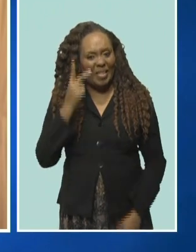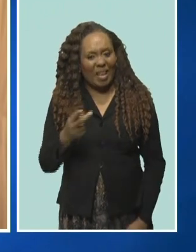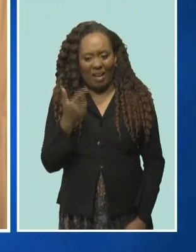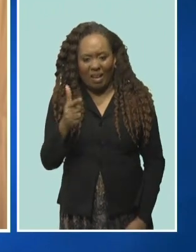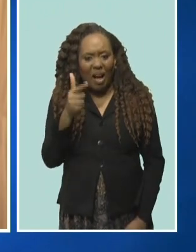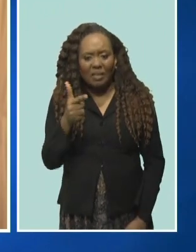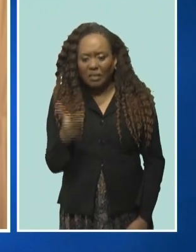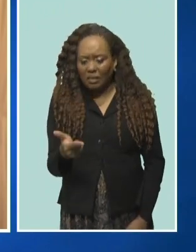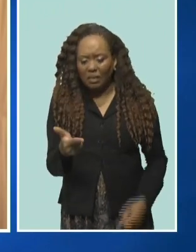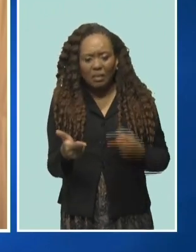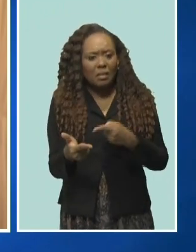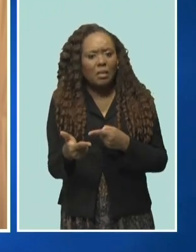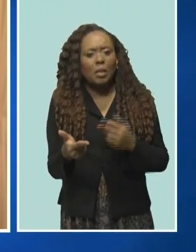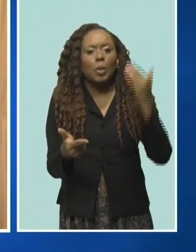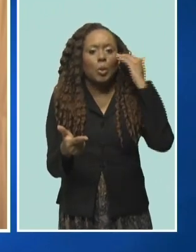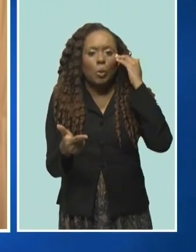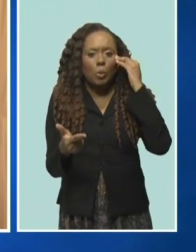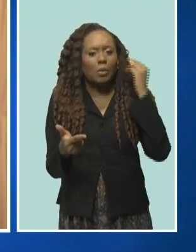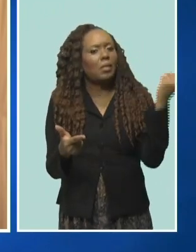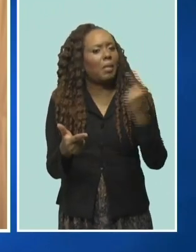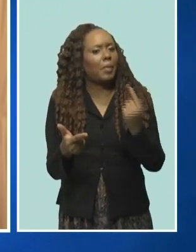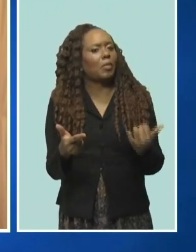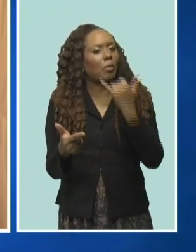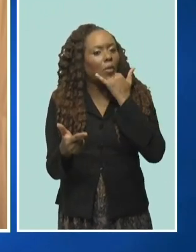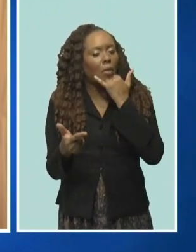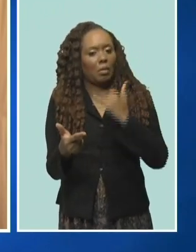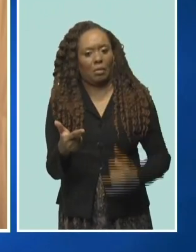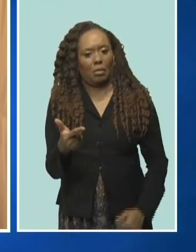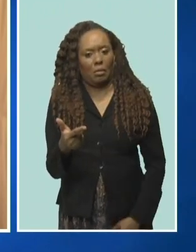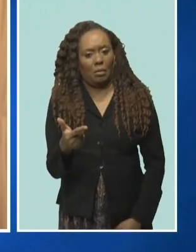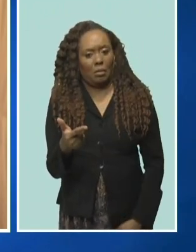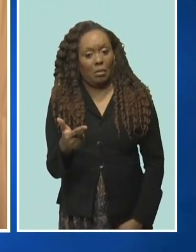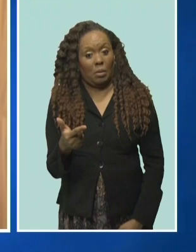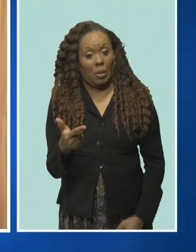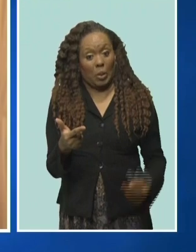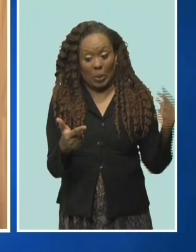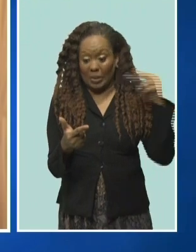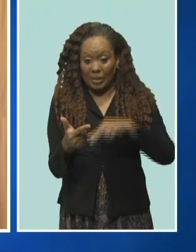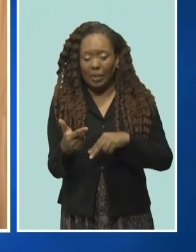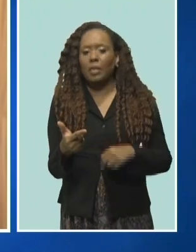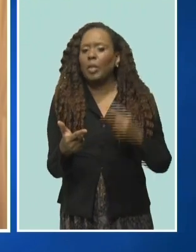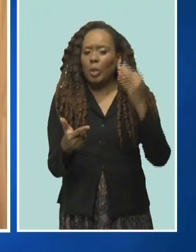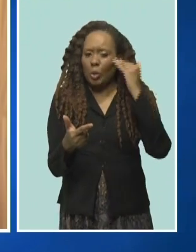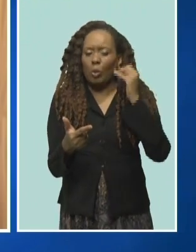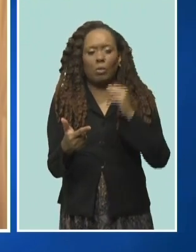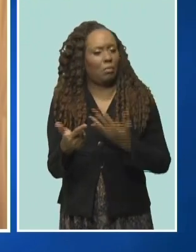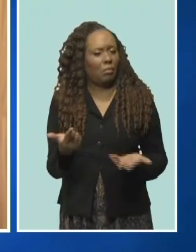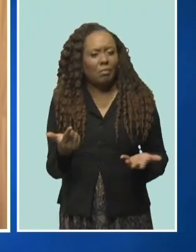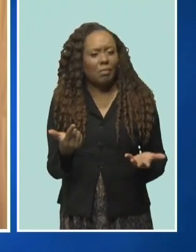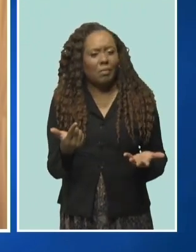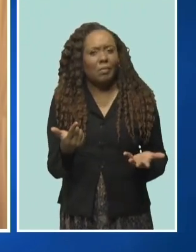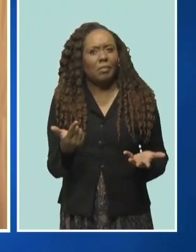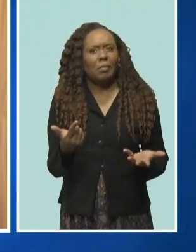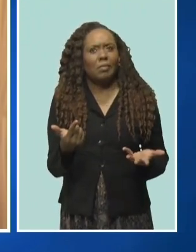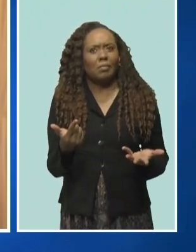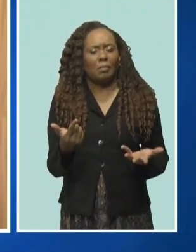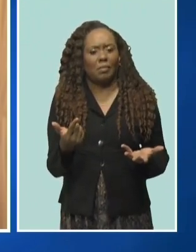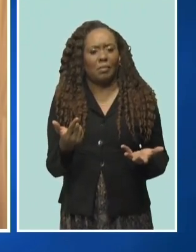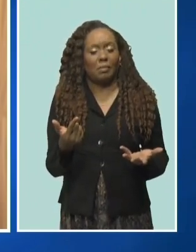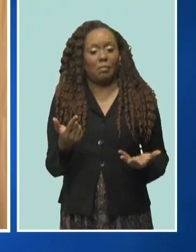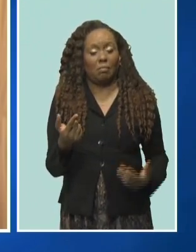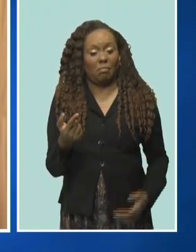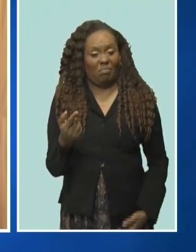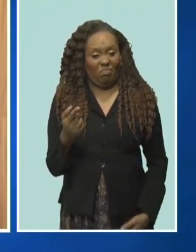As I speak to you today, there are many parents, or indeed there are many brethren and sisters from blocks and communities who know persons